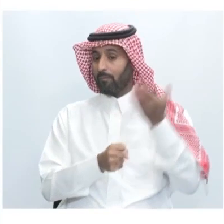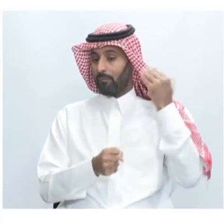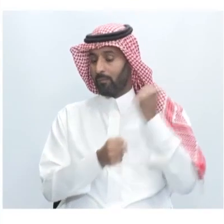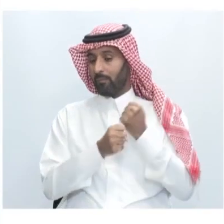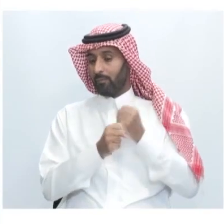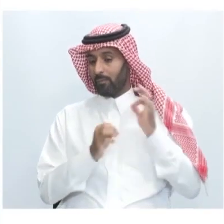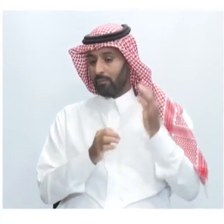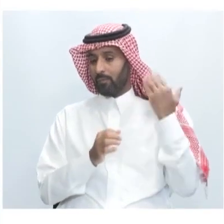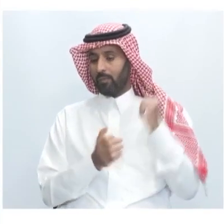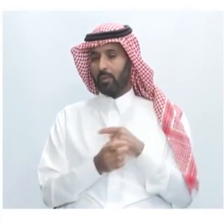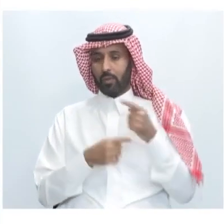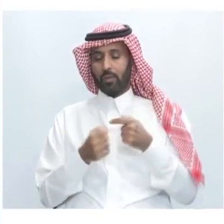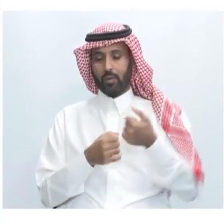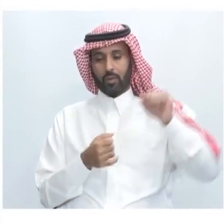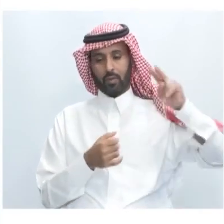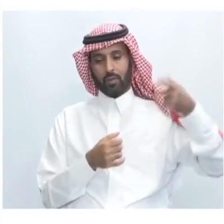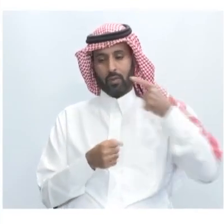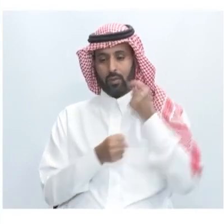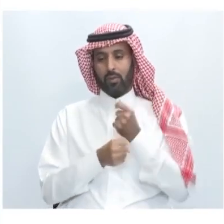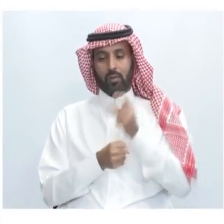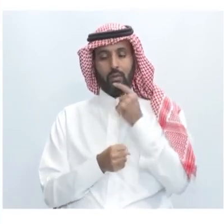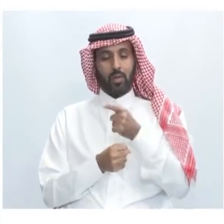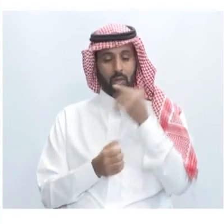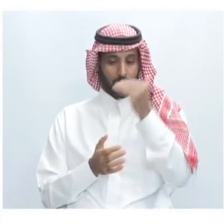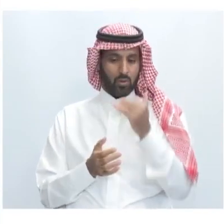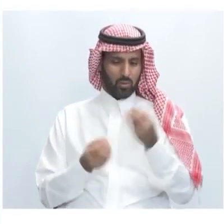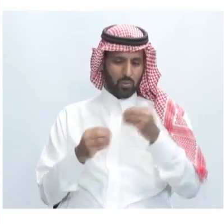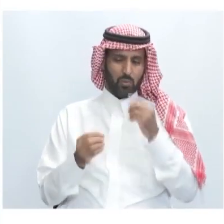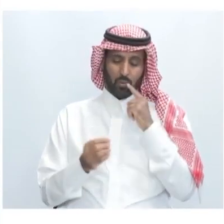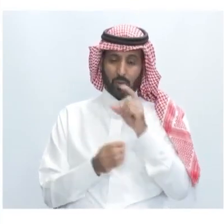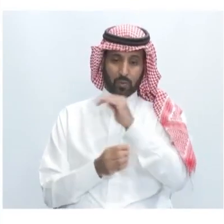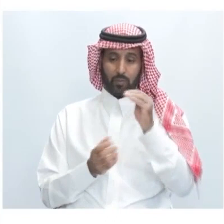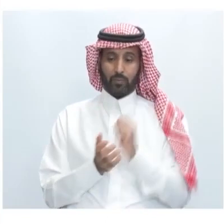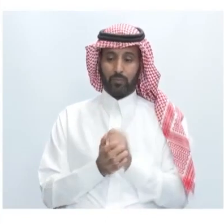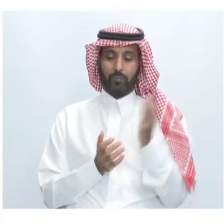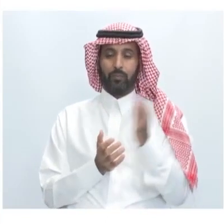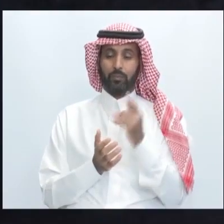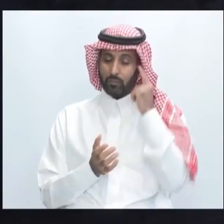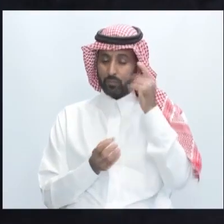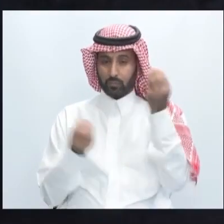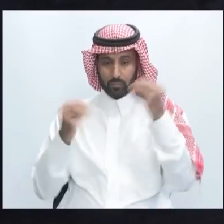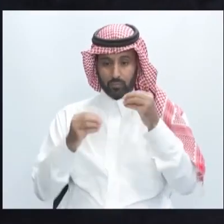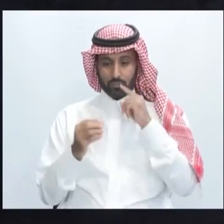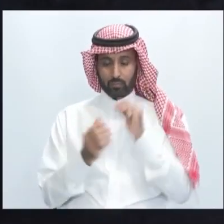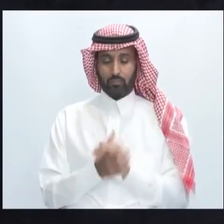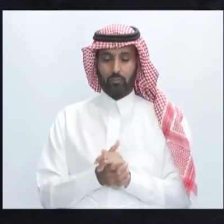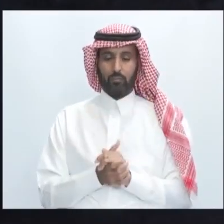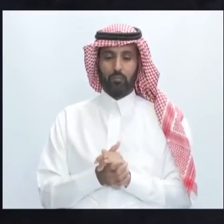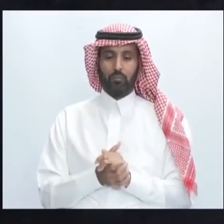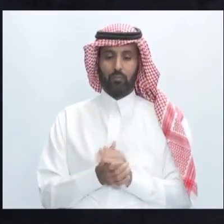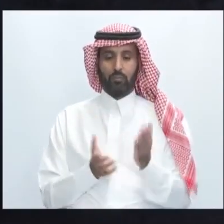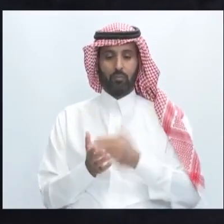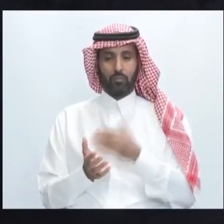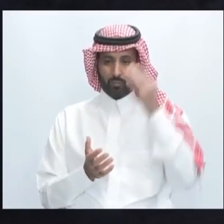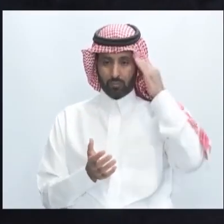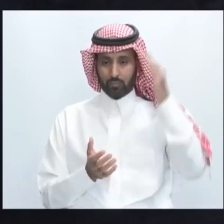past perfect progressive, the adverbs of degree, and the sentence adverb. Remember to use all of these in your essay.